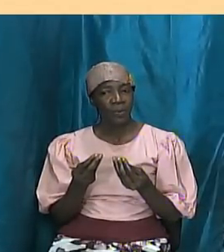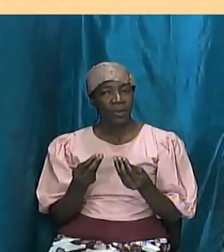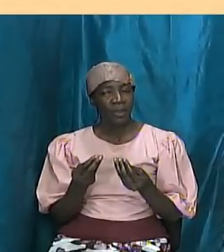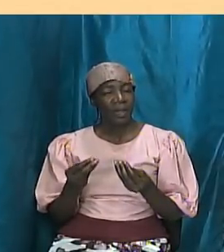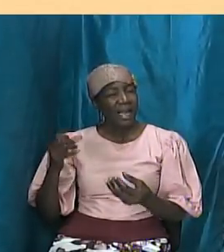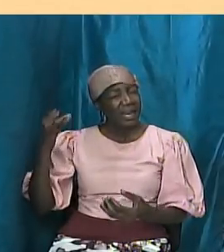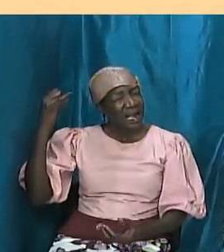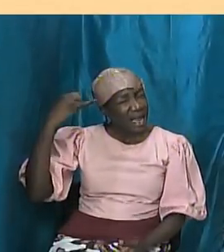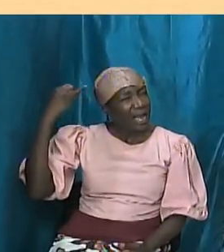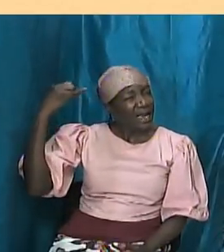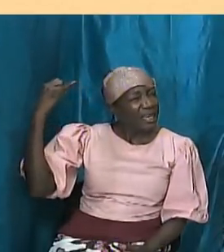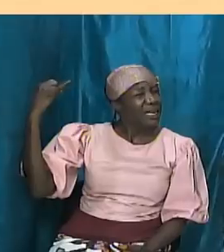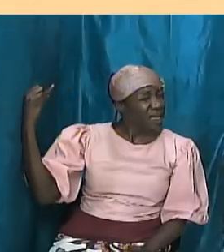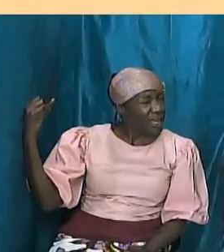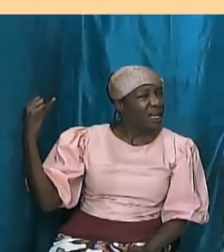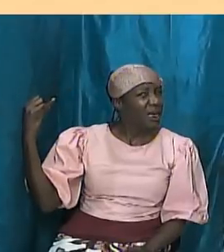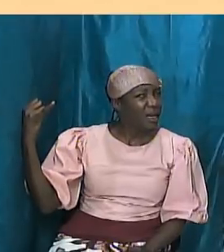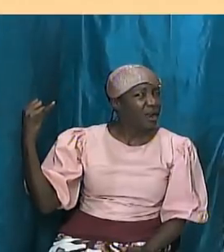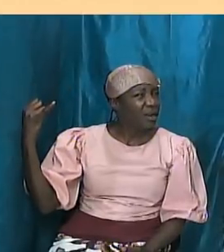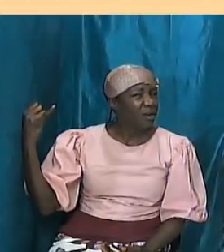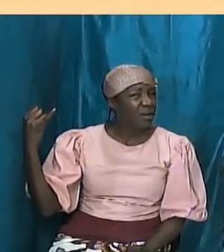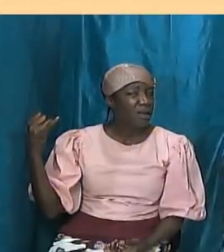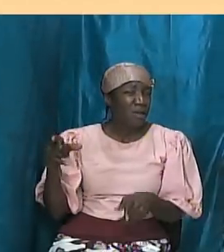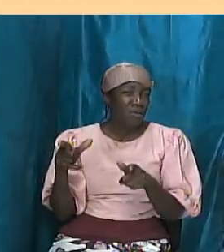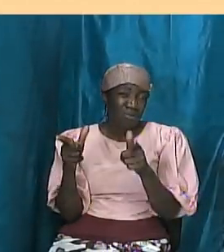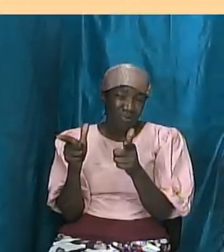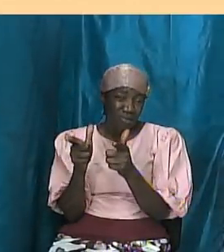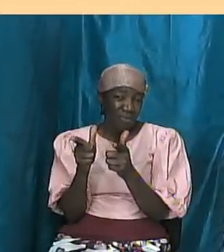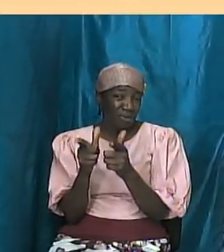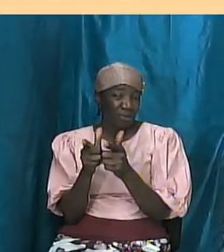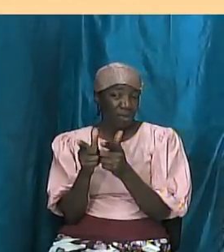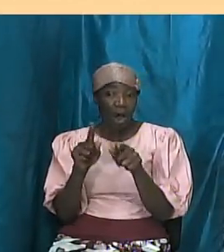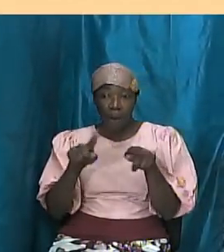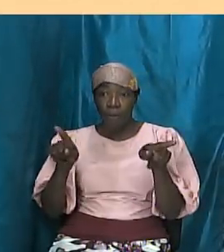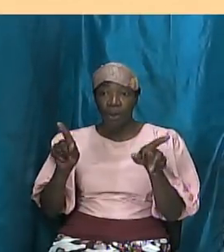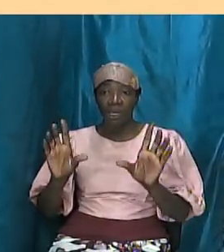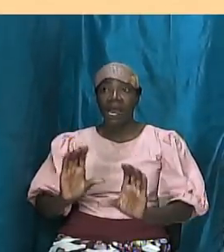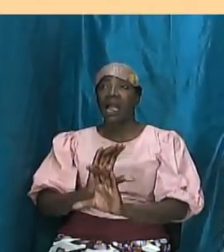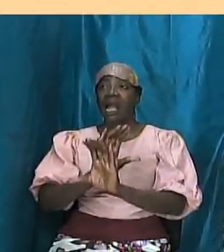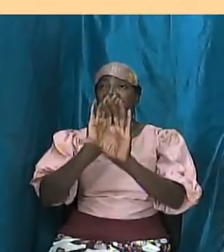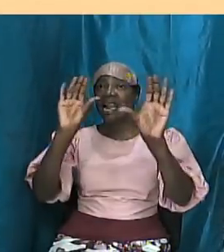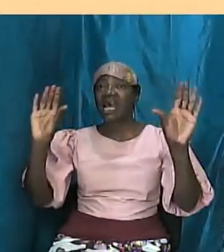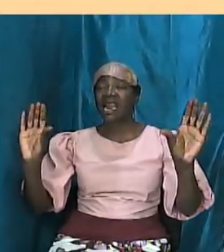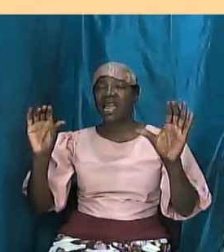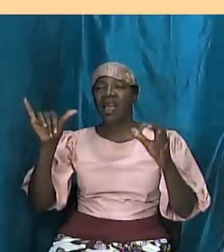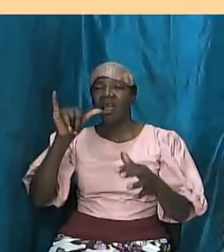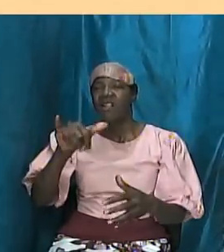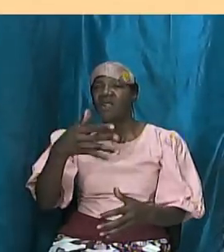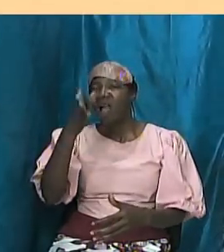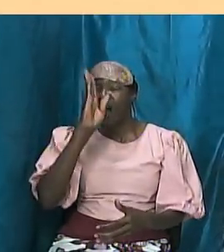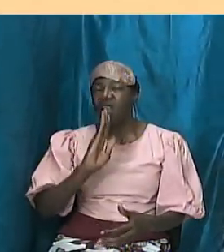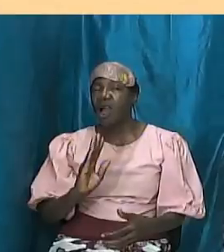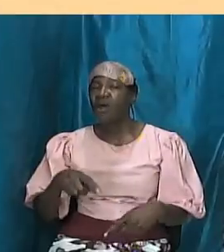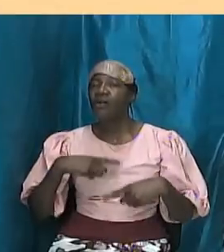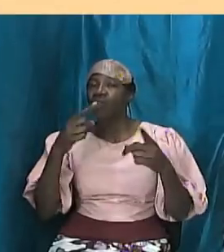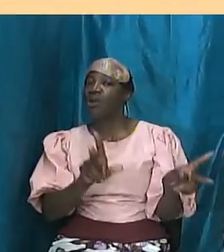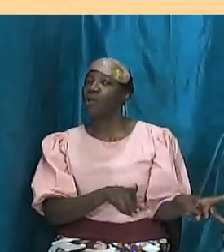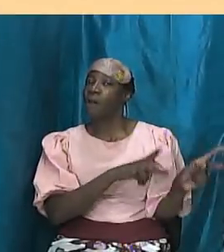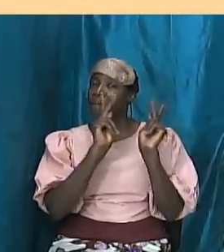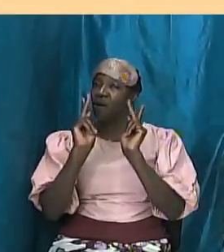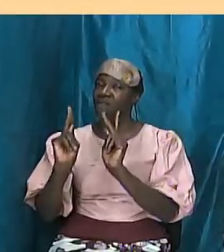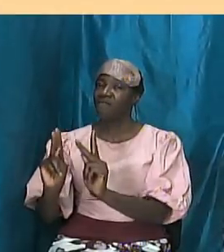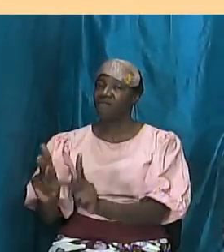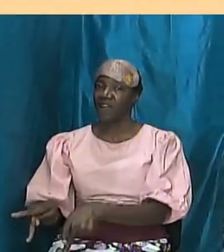idea, and it was small but very clear that God was going to